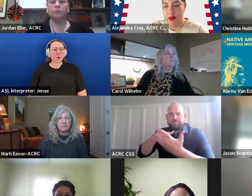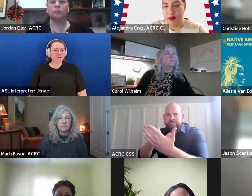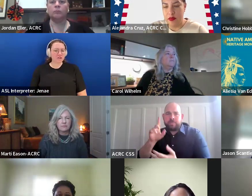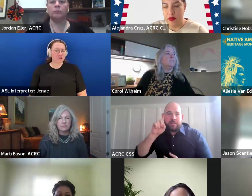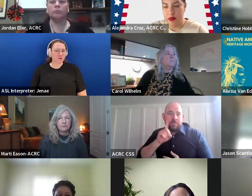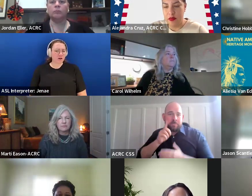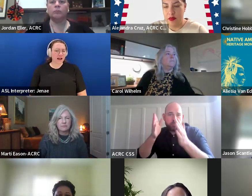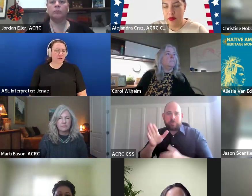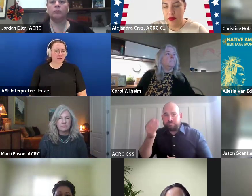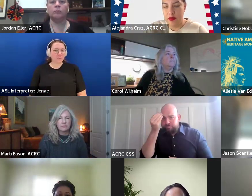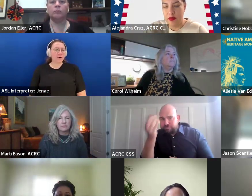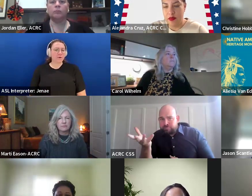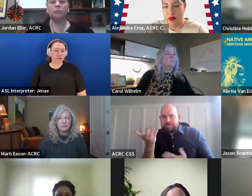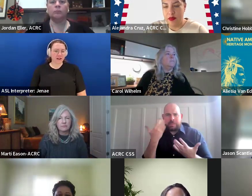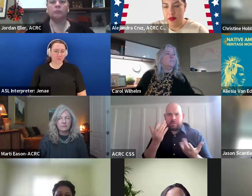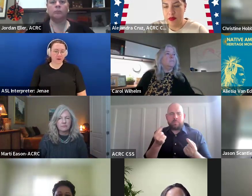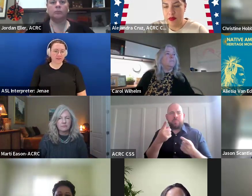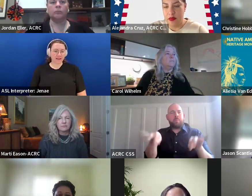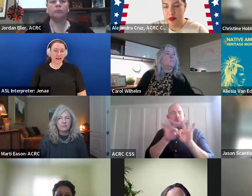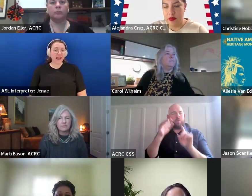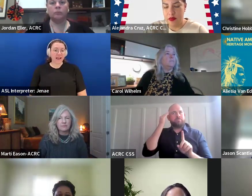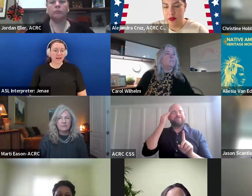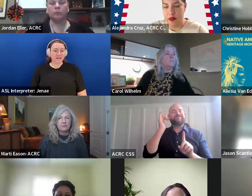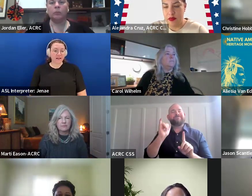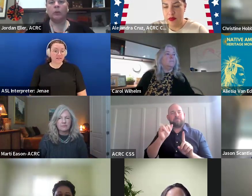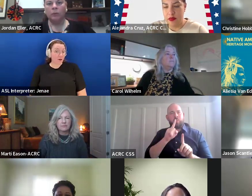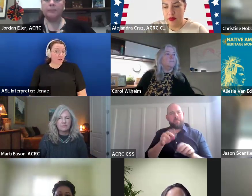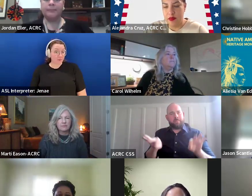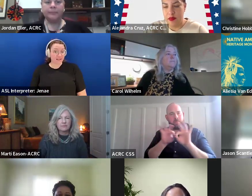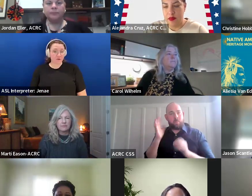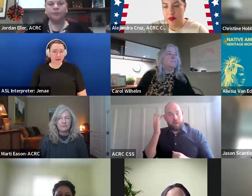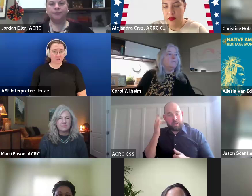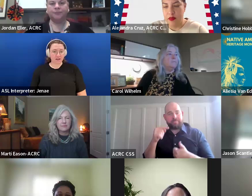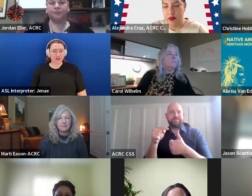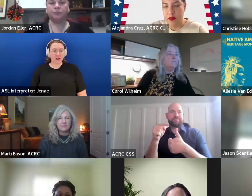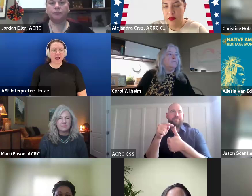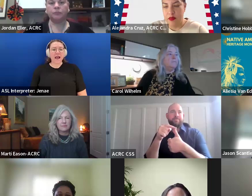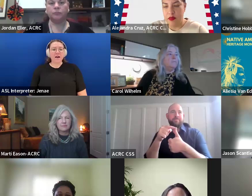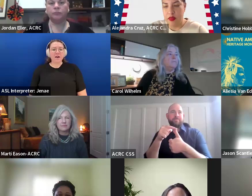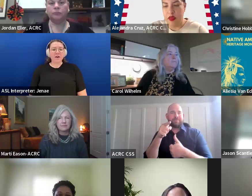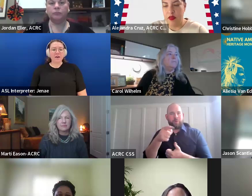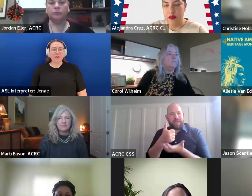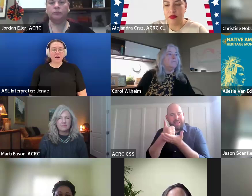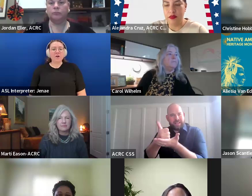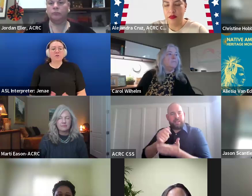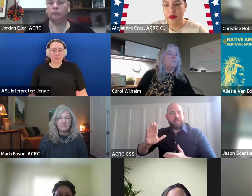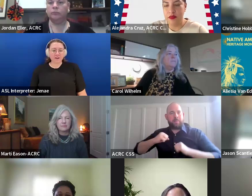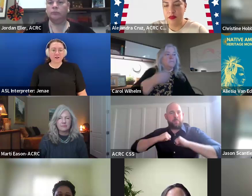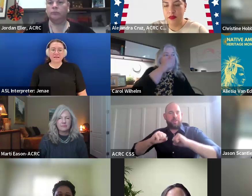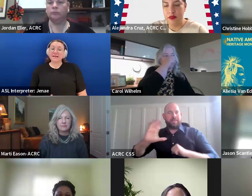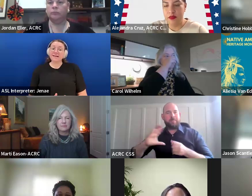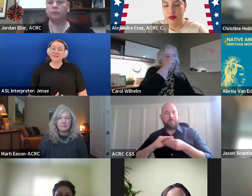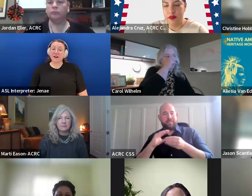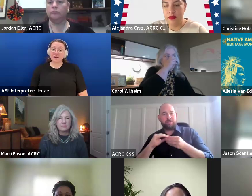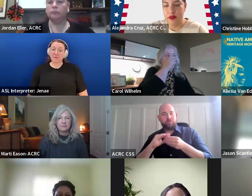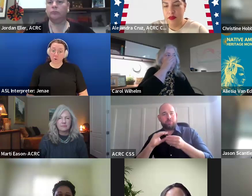So if you aren't sure how to approach a deaf person and tell them this information, the